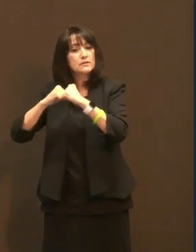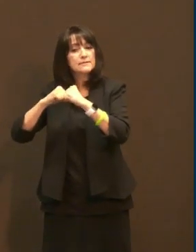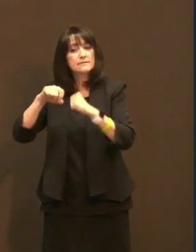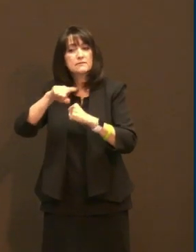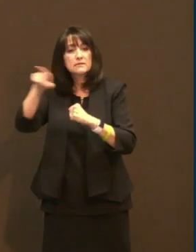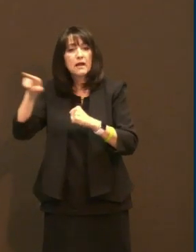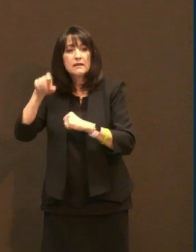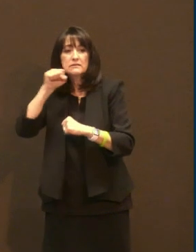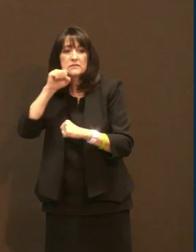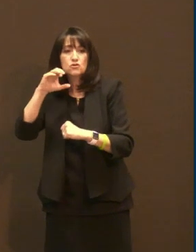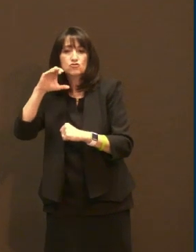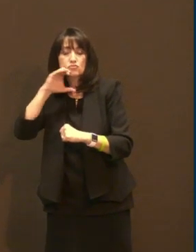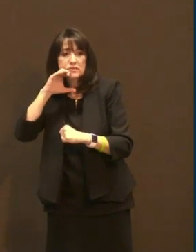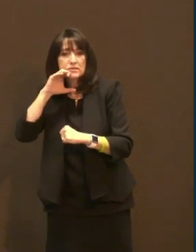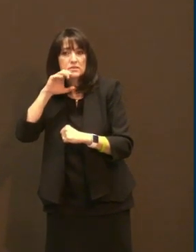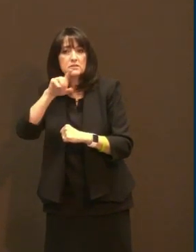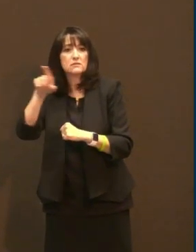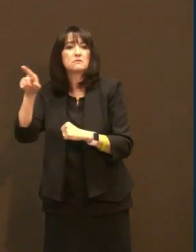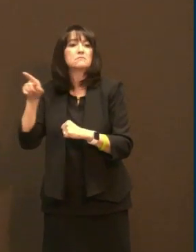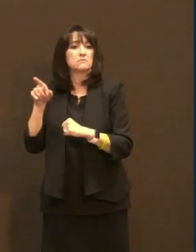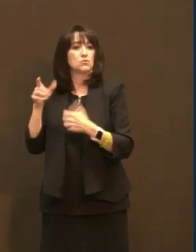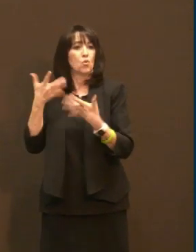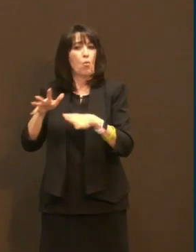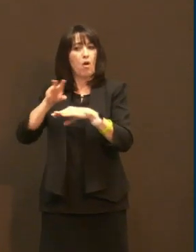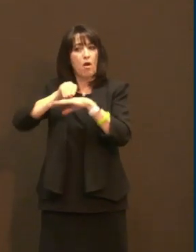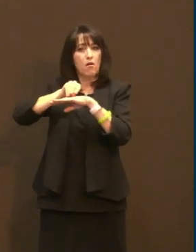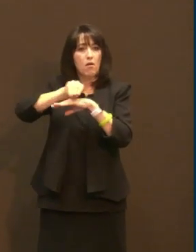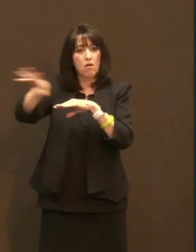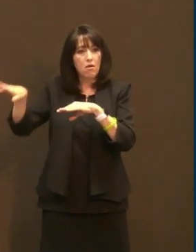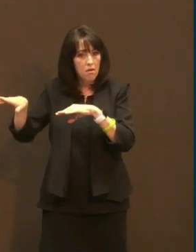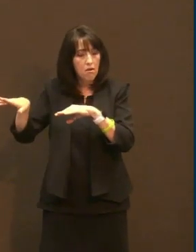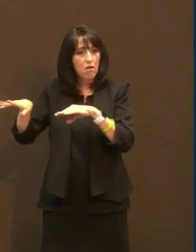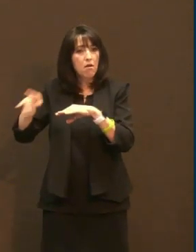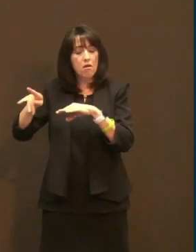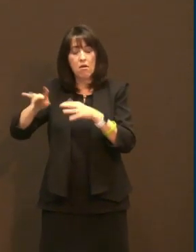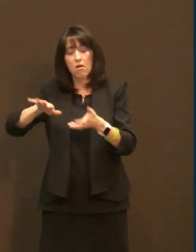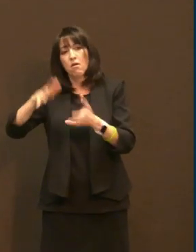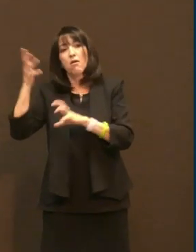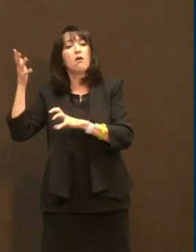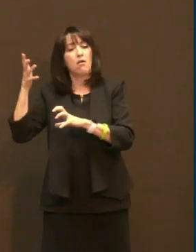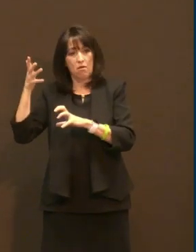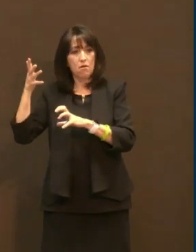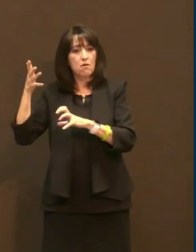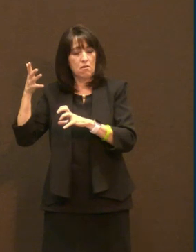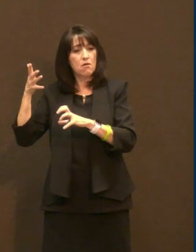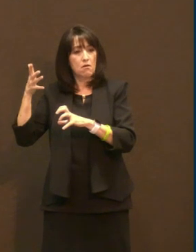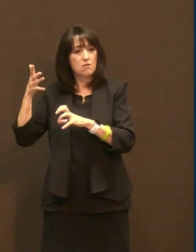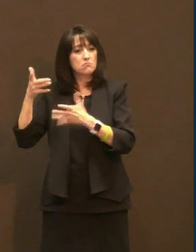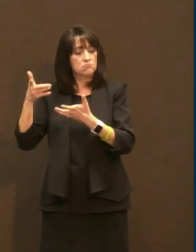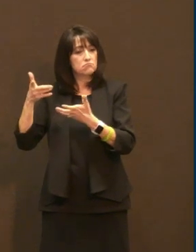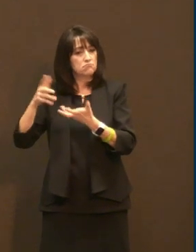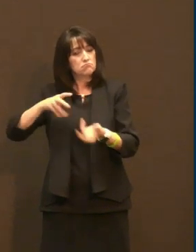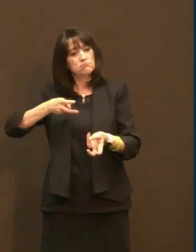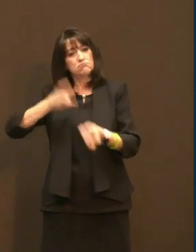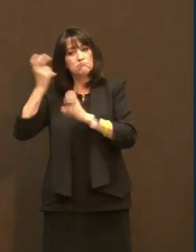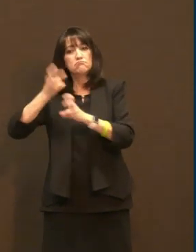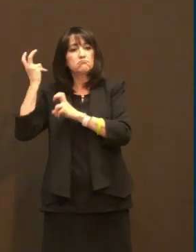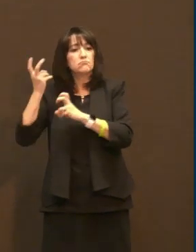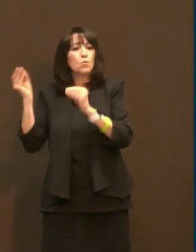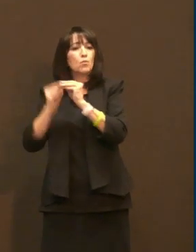to really lean into that with our nursing homes and testing all of the residents of those nursing homes to protect